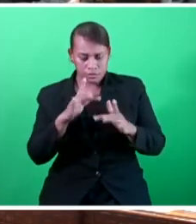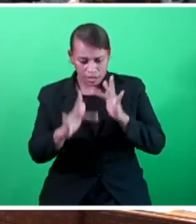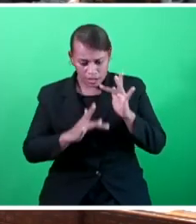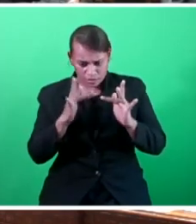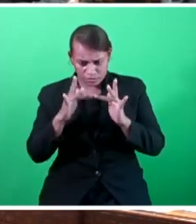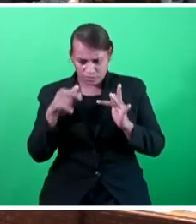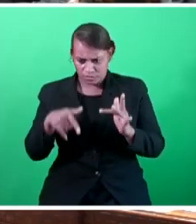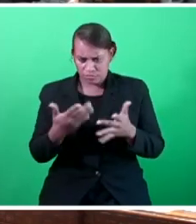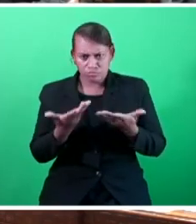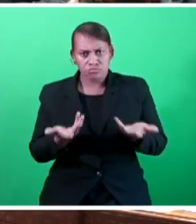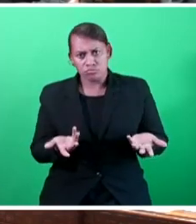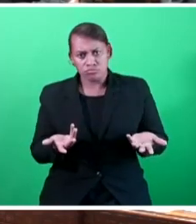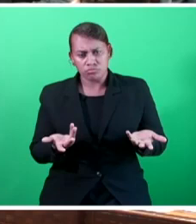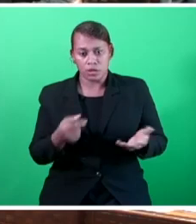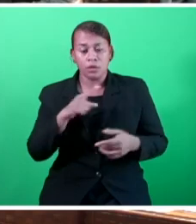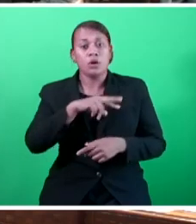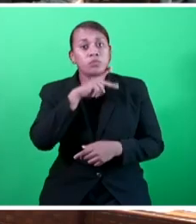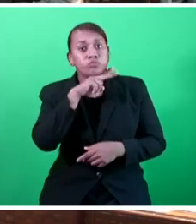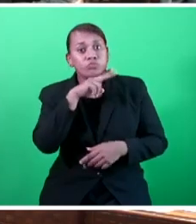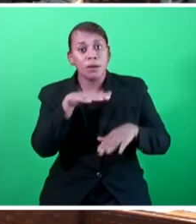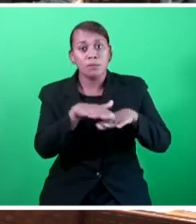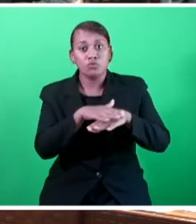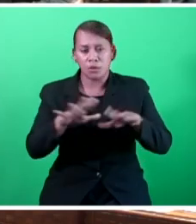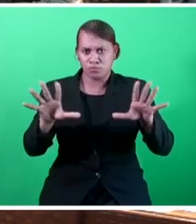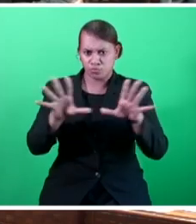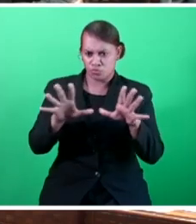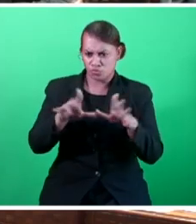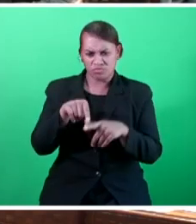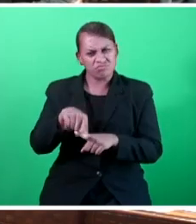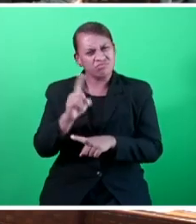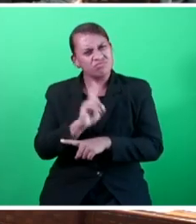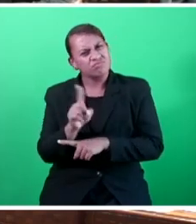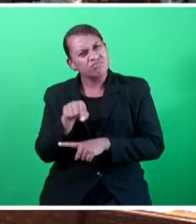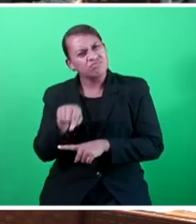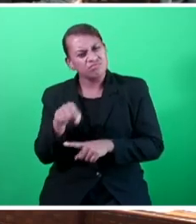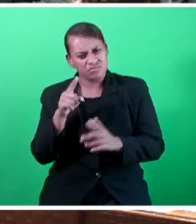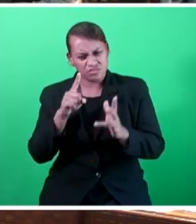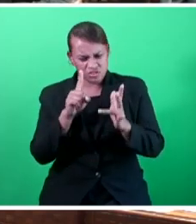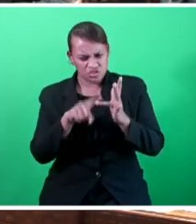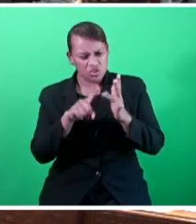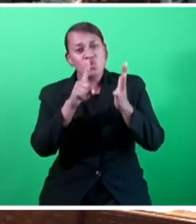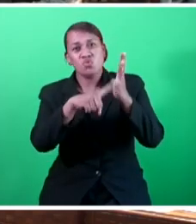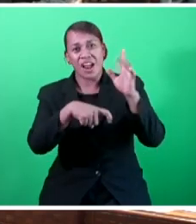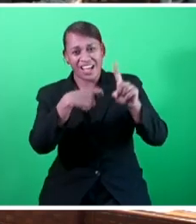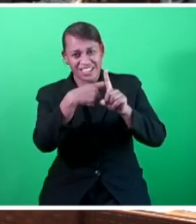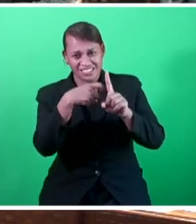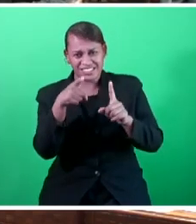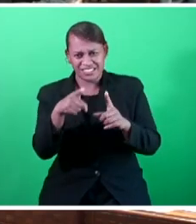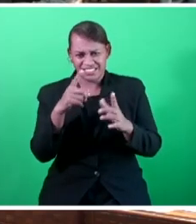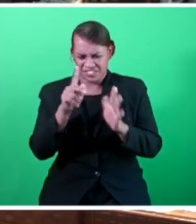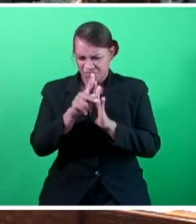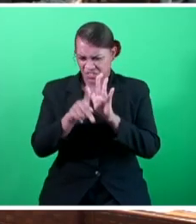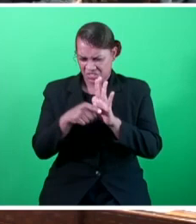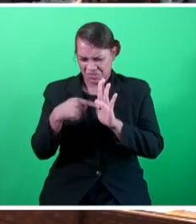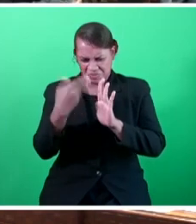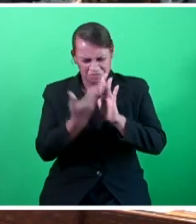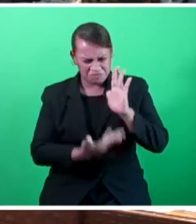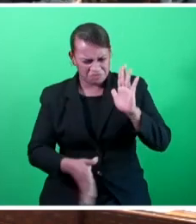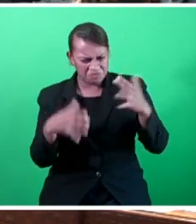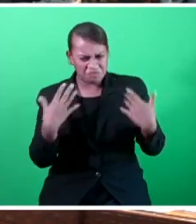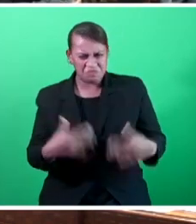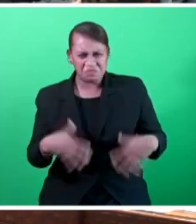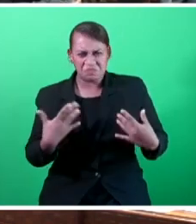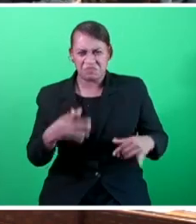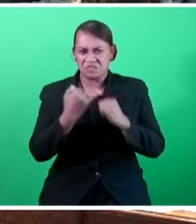porn block is an ambitious attempt by UK policymakers to restrict access to pornographic websites by